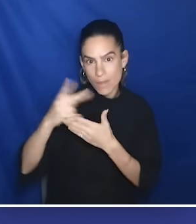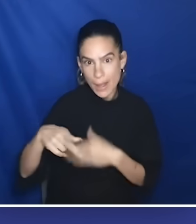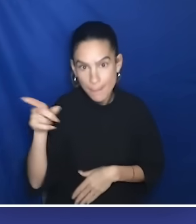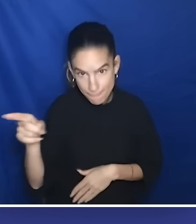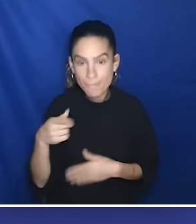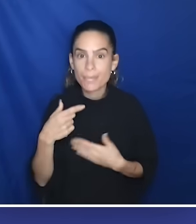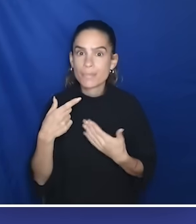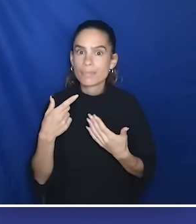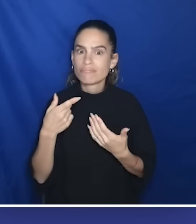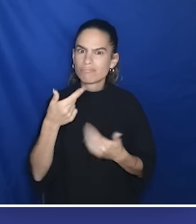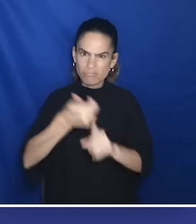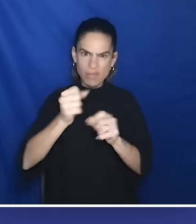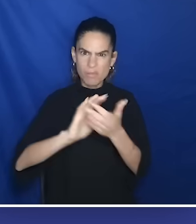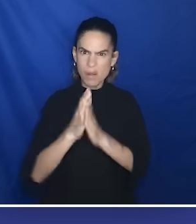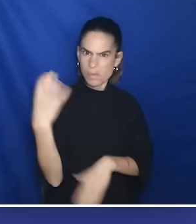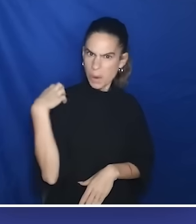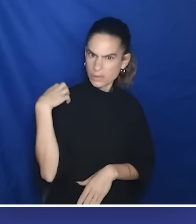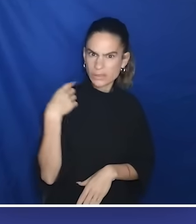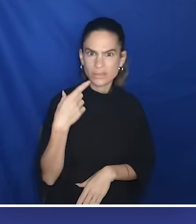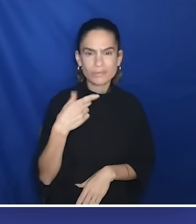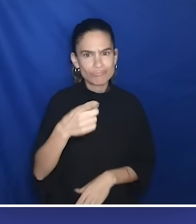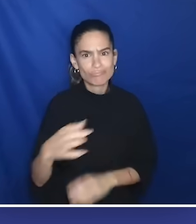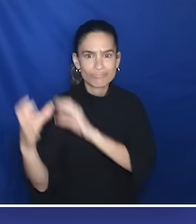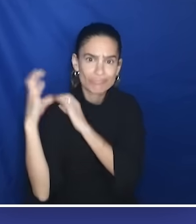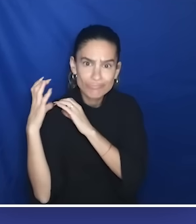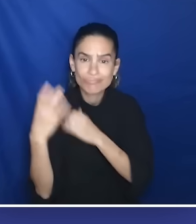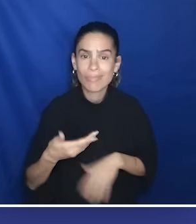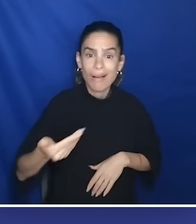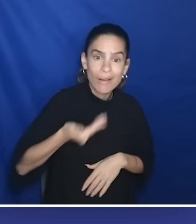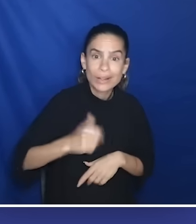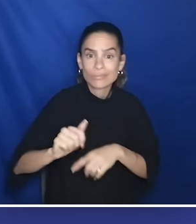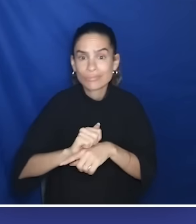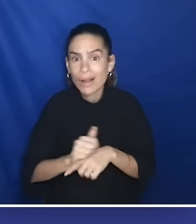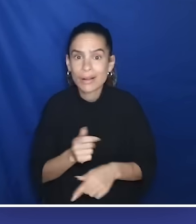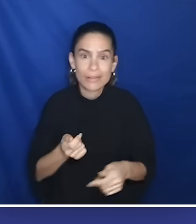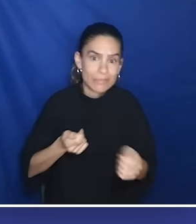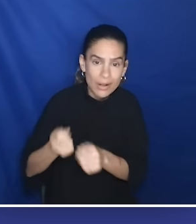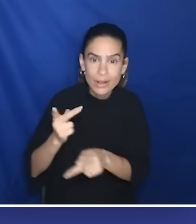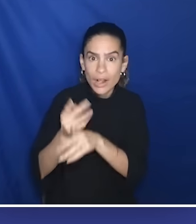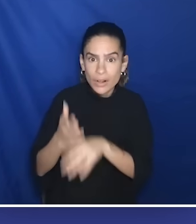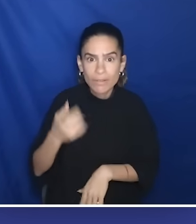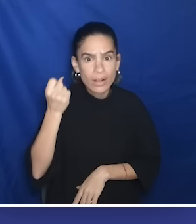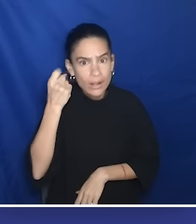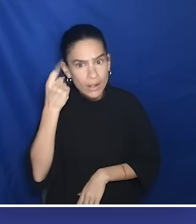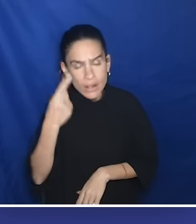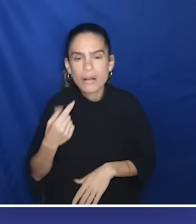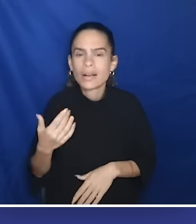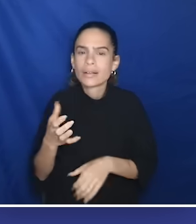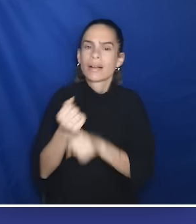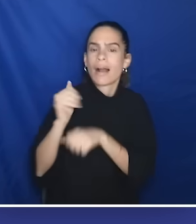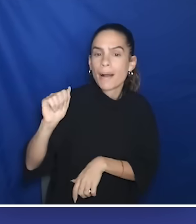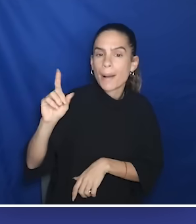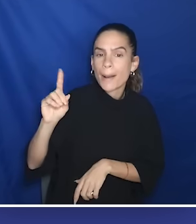legal employer of your caregivers and take full responsibility for hiring, training, and managing them, with administrative support